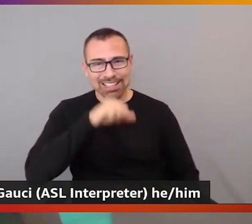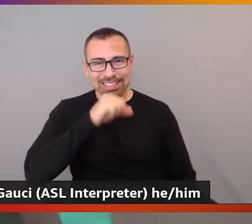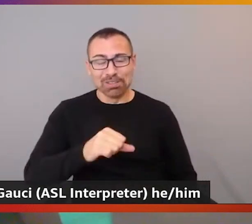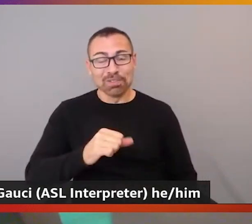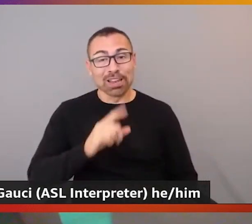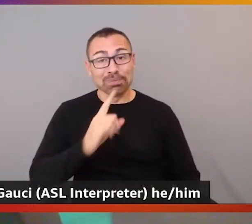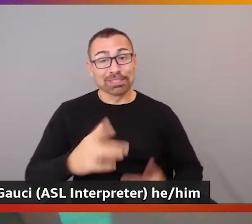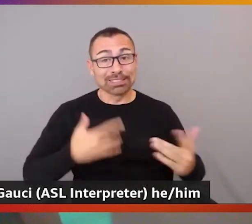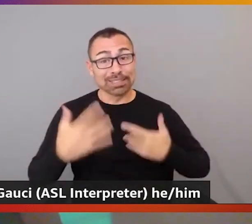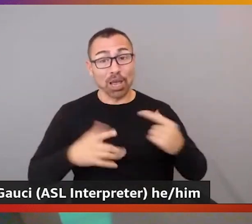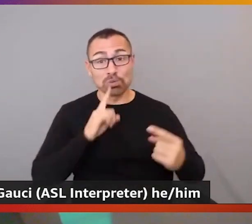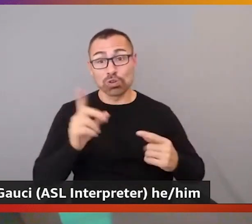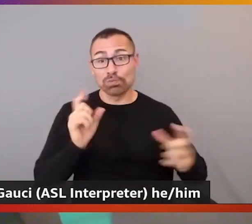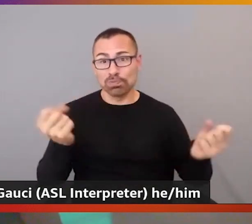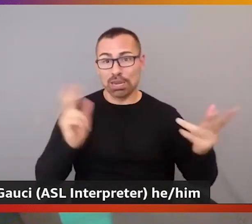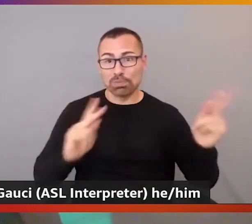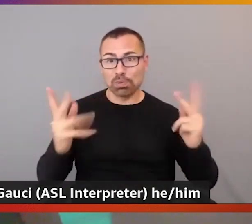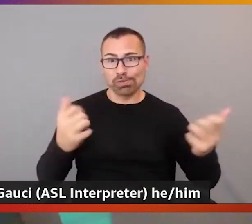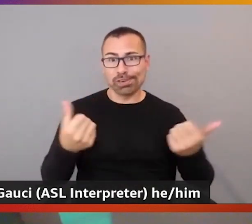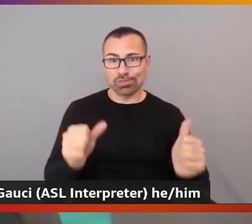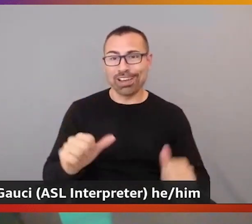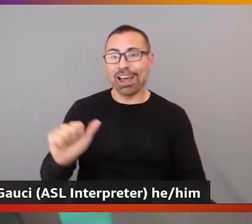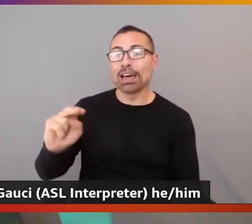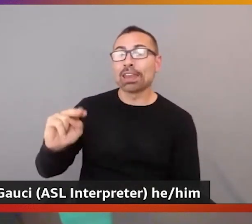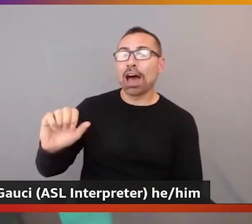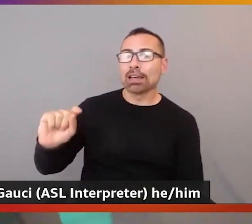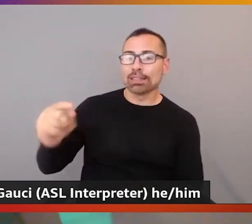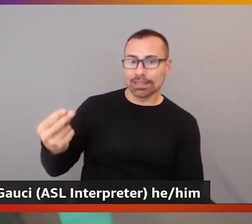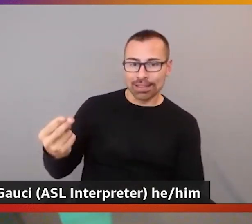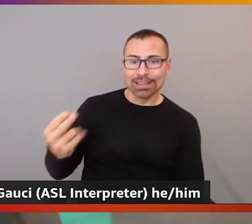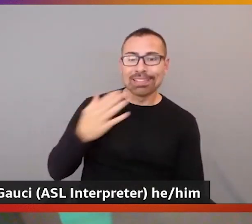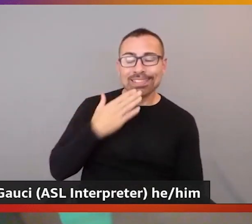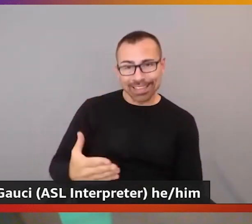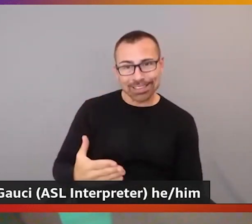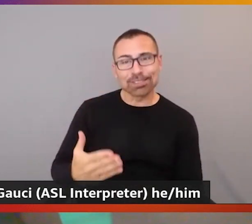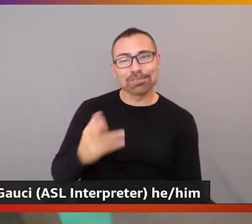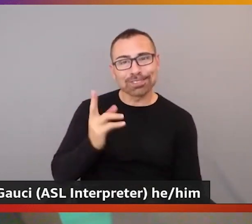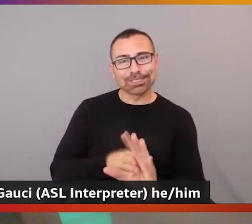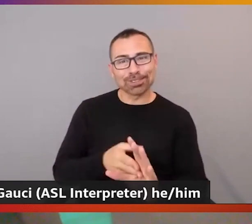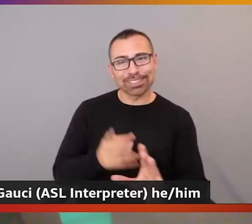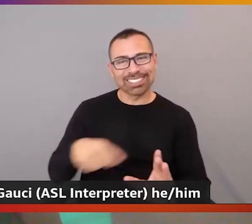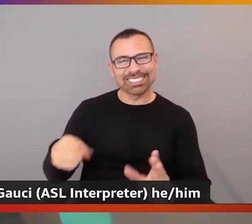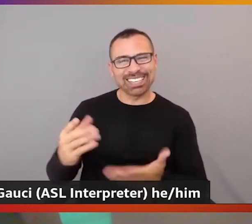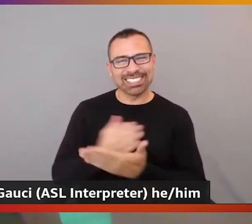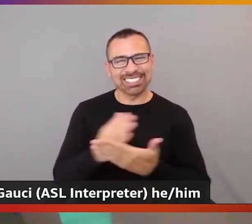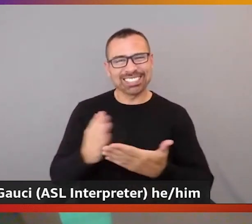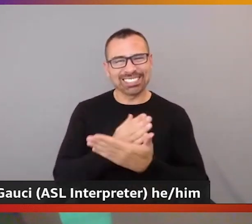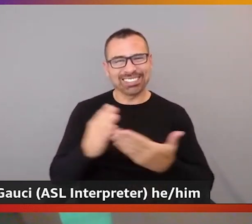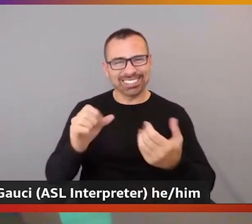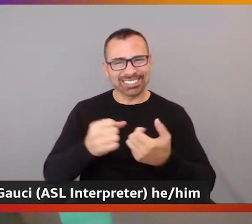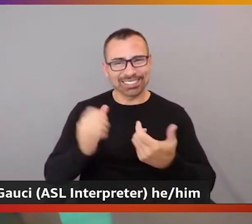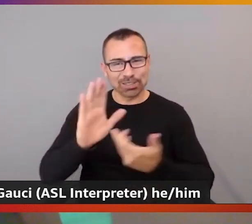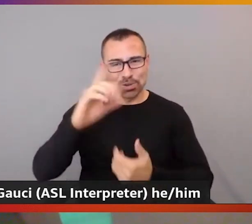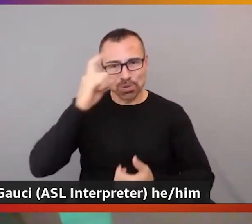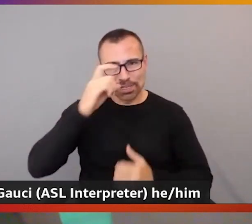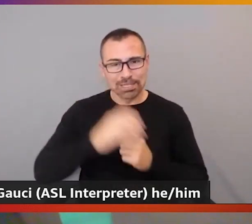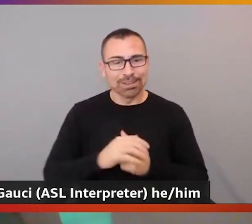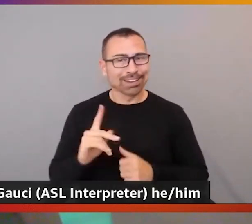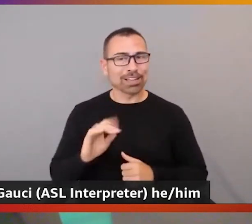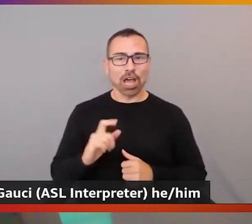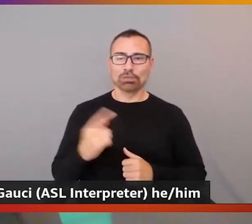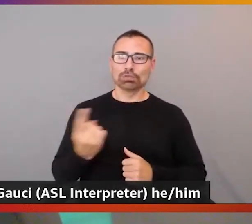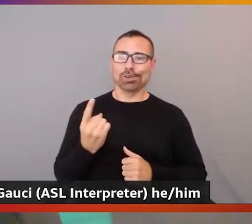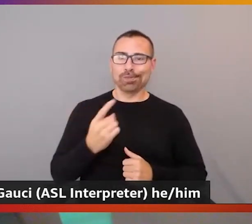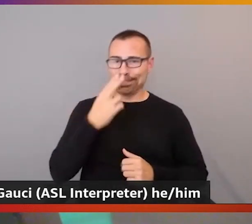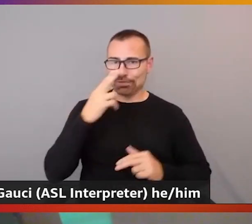try it. Anand, thank you so much for being here today, sharing us so much wisdom. Kyle, you are always awesome. And thank you